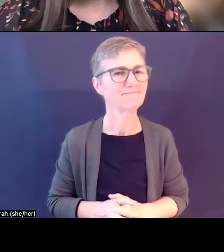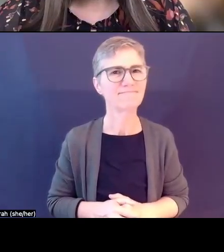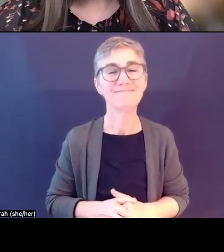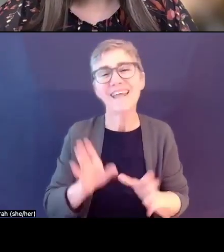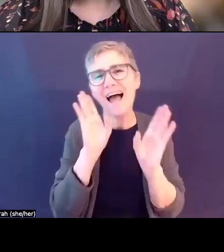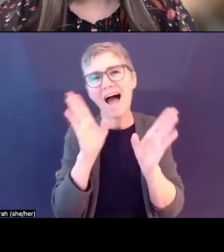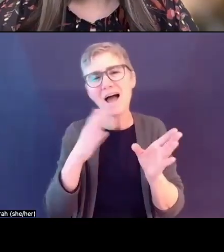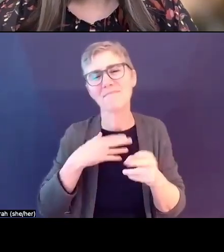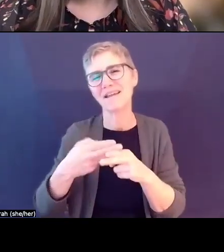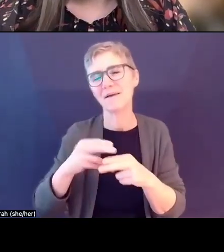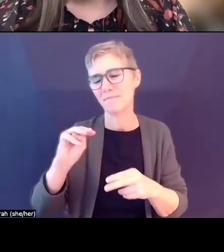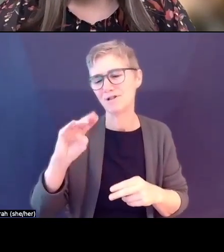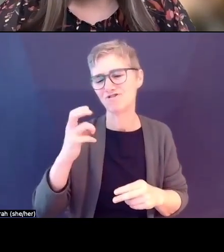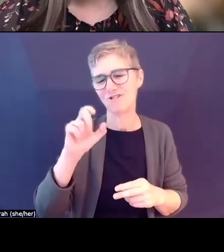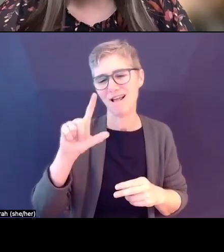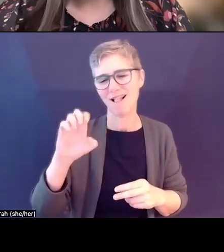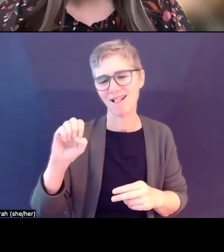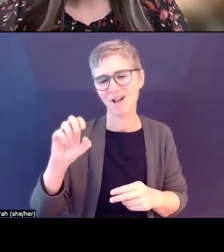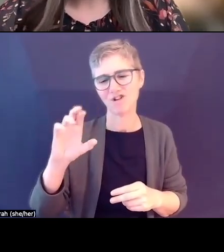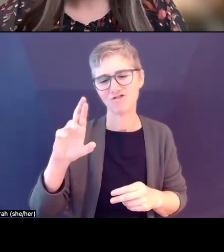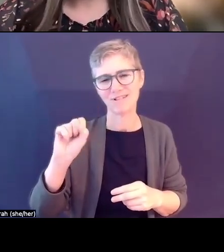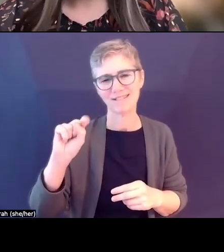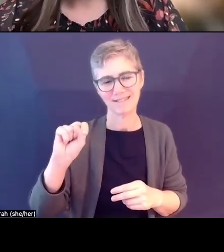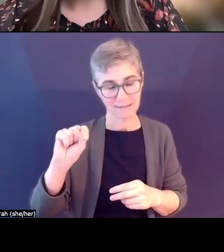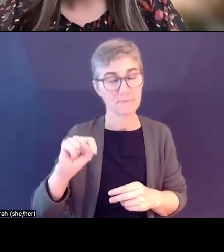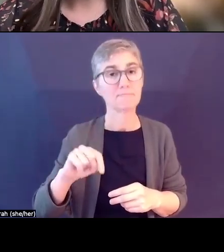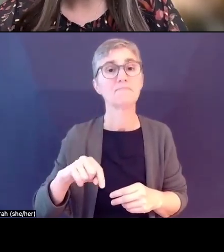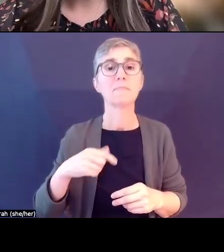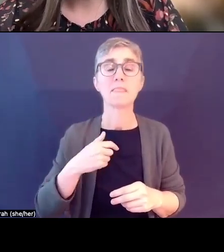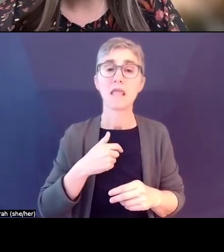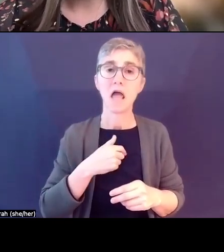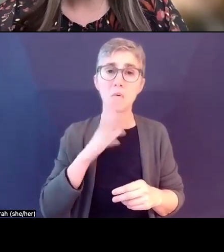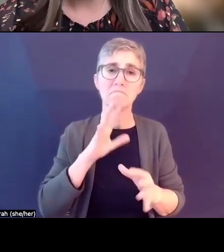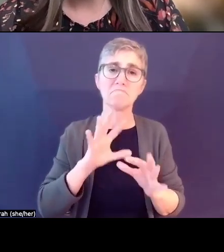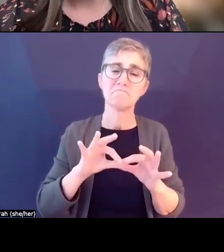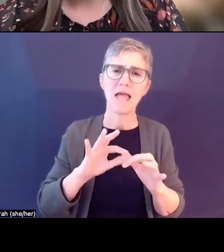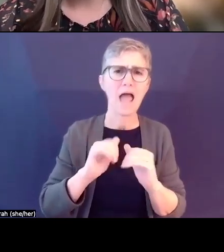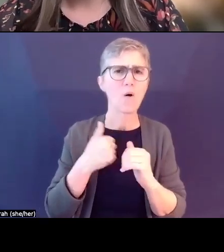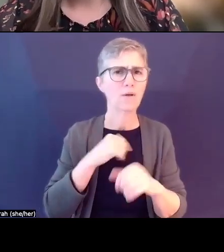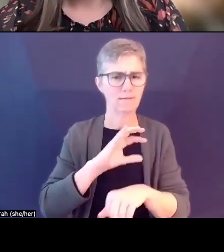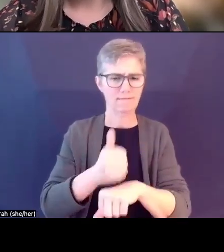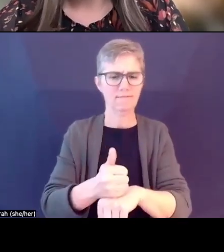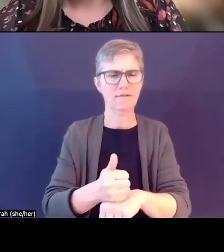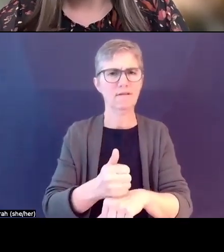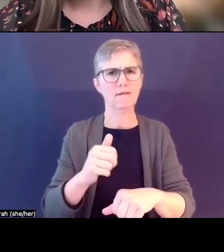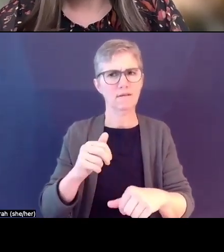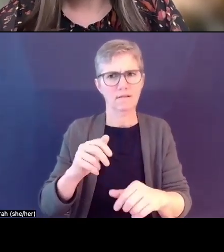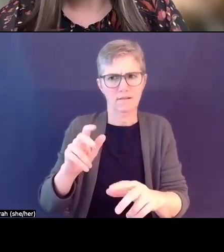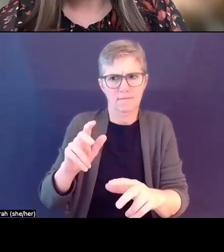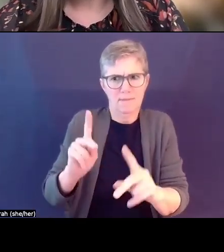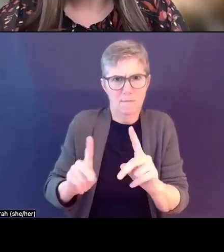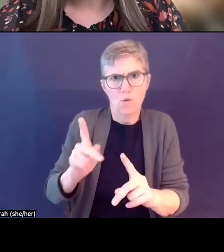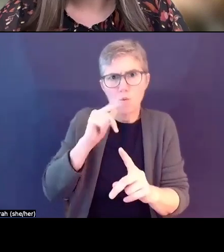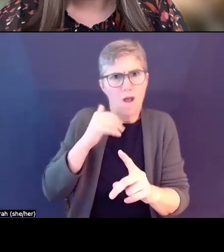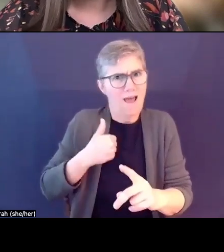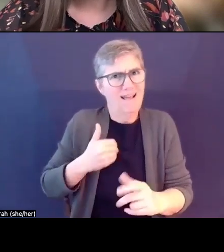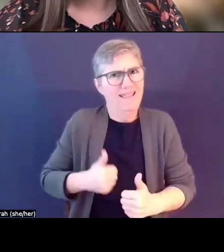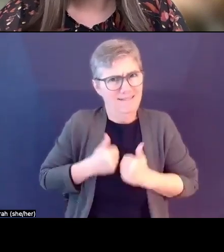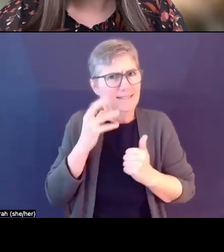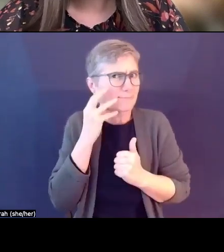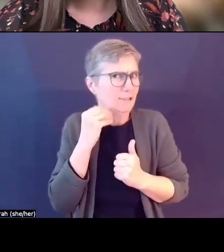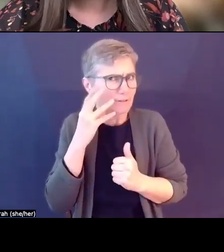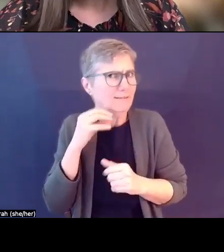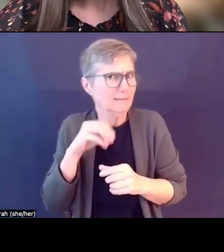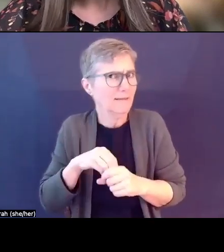Hi, my name is Michelle Crist, and like Dara said, I'm going to talk about how we integrated the voice of people with lived experience in the Massachusetts criminal